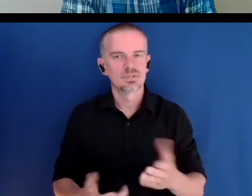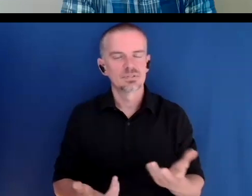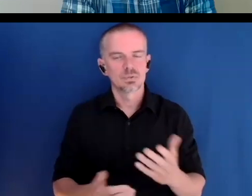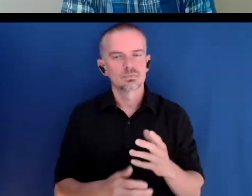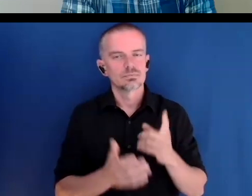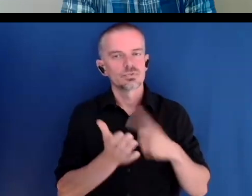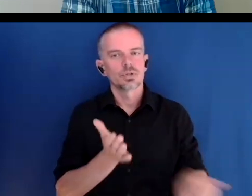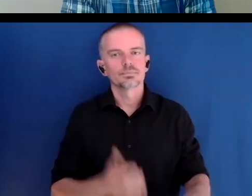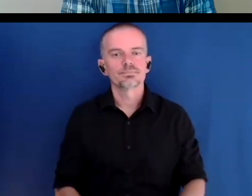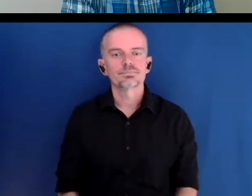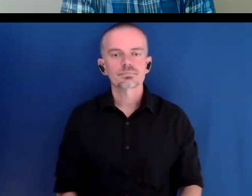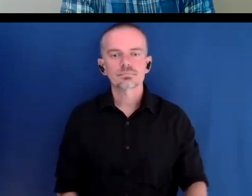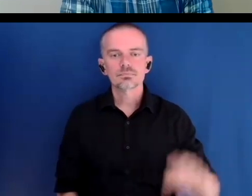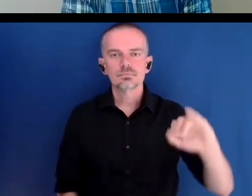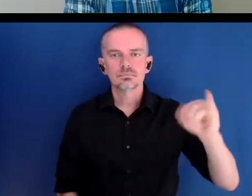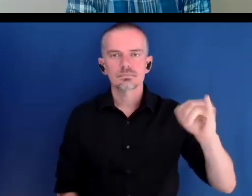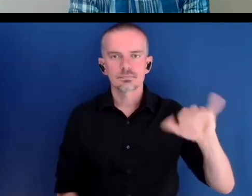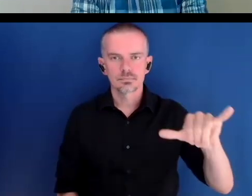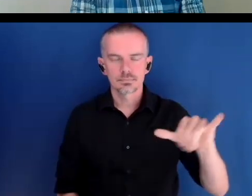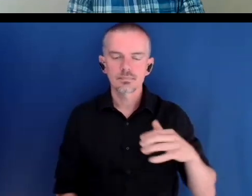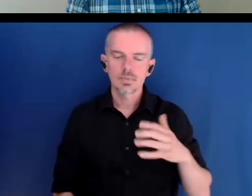I guess I'll weigh in that